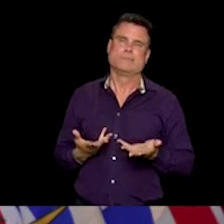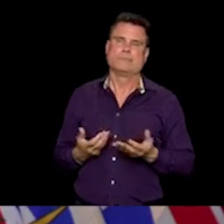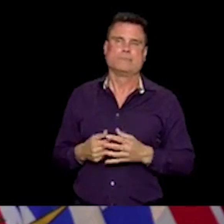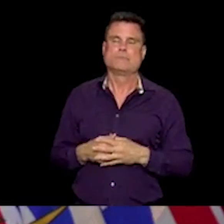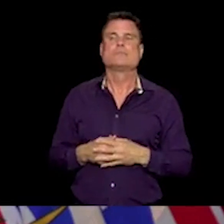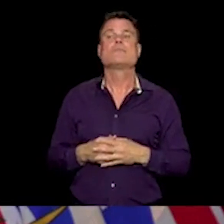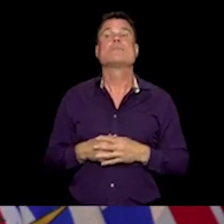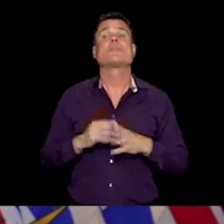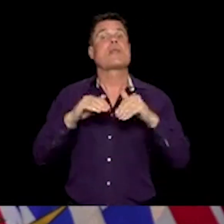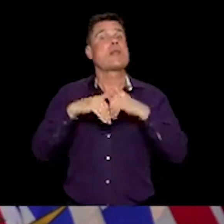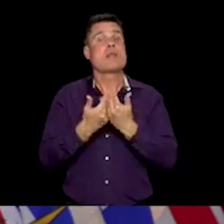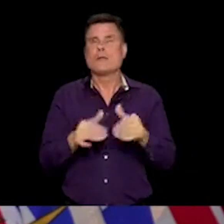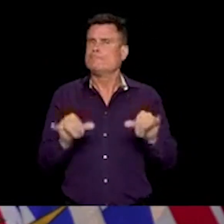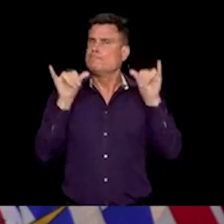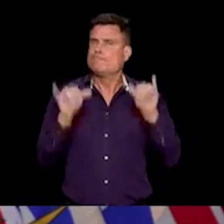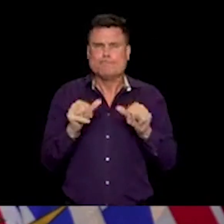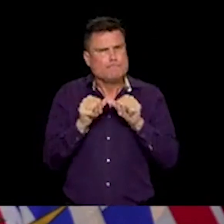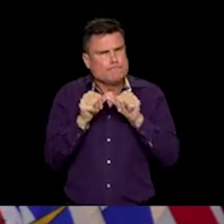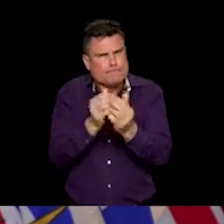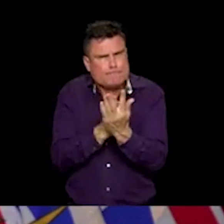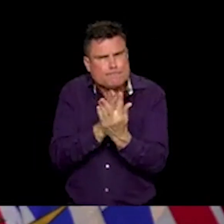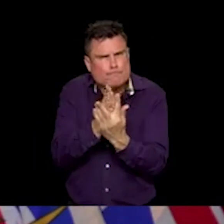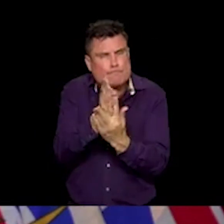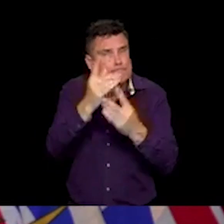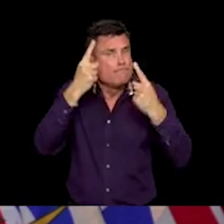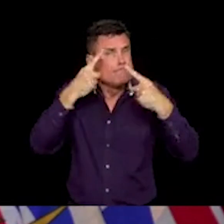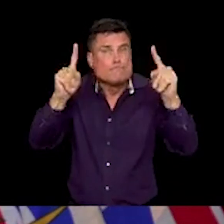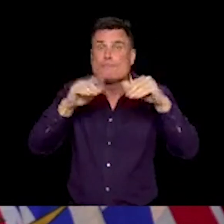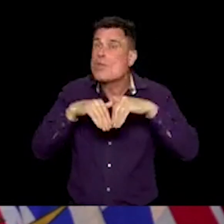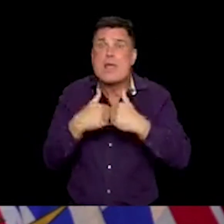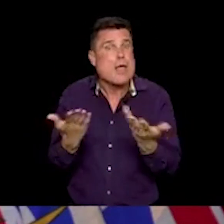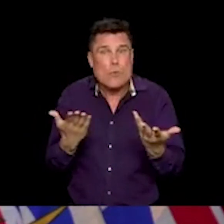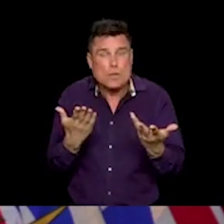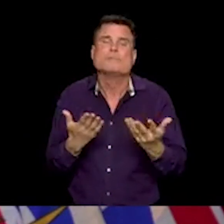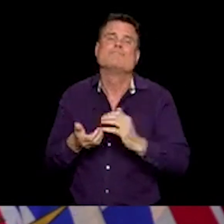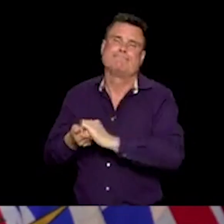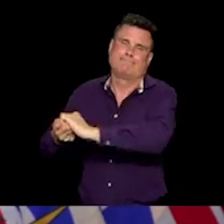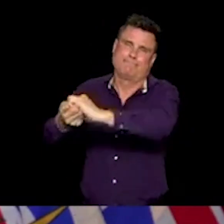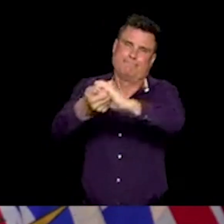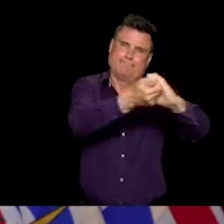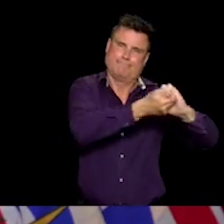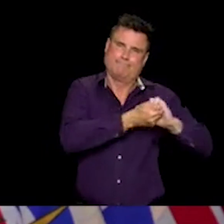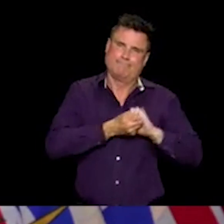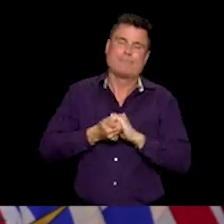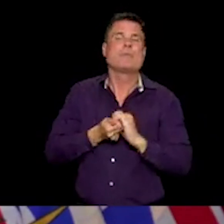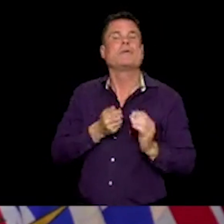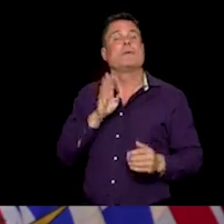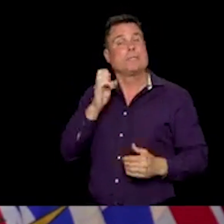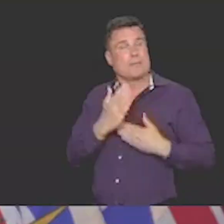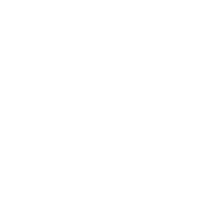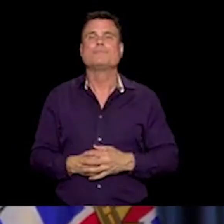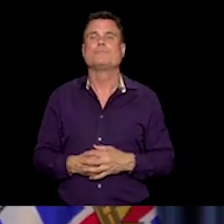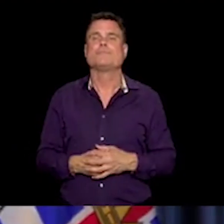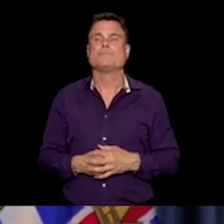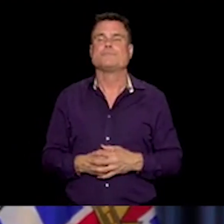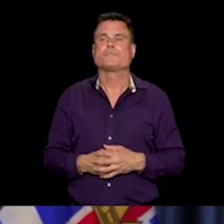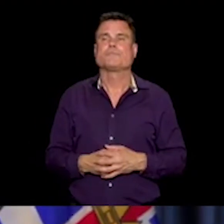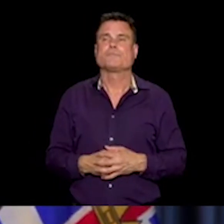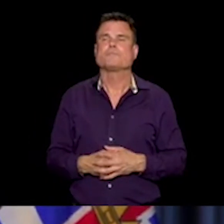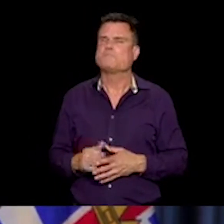all need to continue to commit to those important measures so that we don't lose all the gains that we've had in the last few